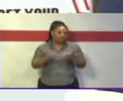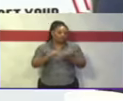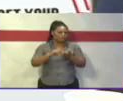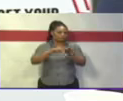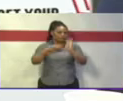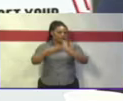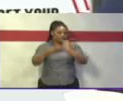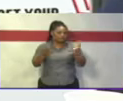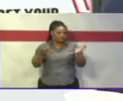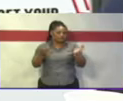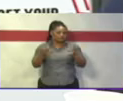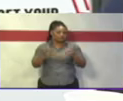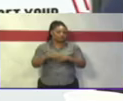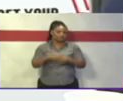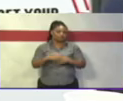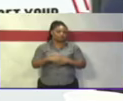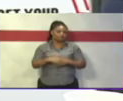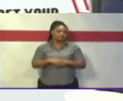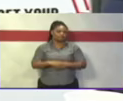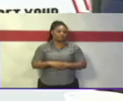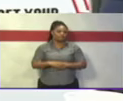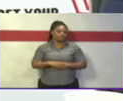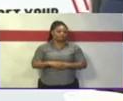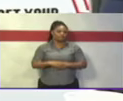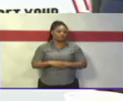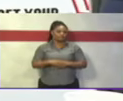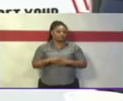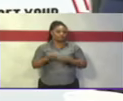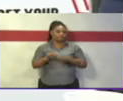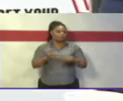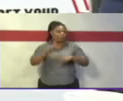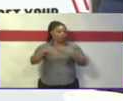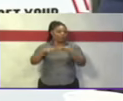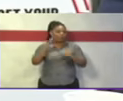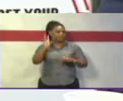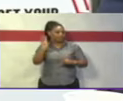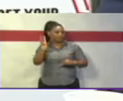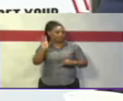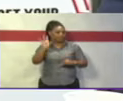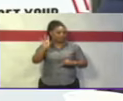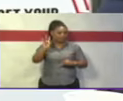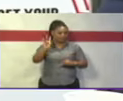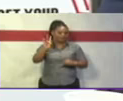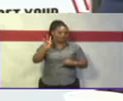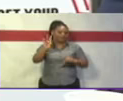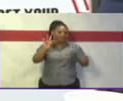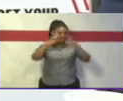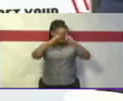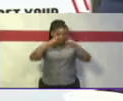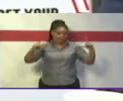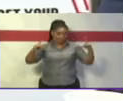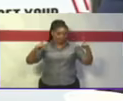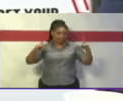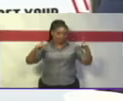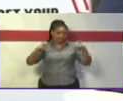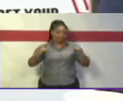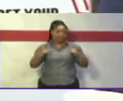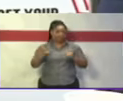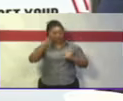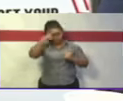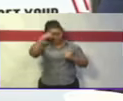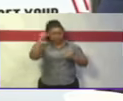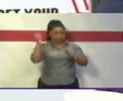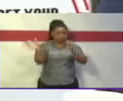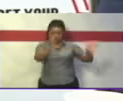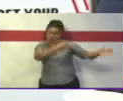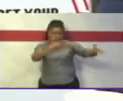We lost possibly about 6 to 7 tents that were fundamental to the service. The